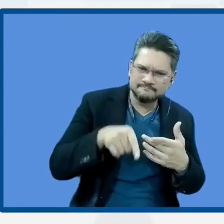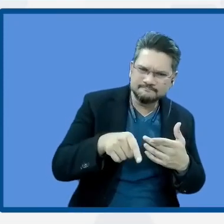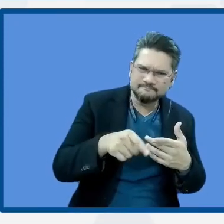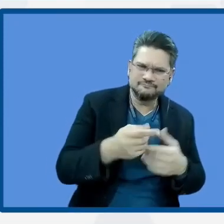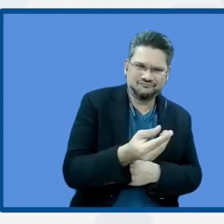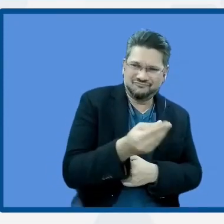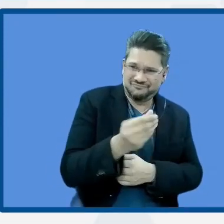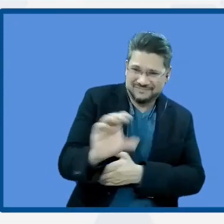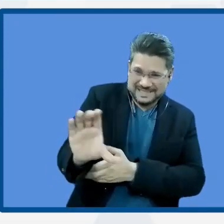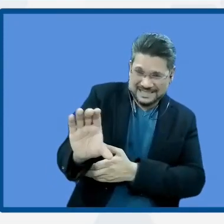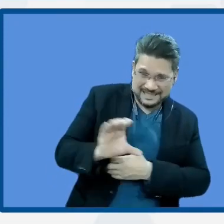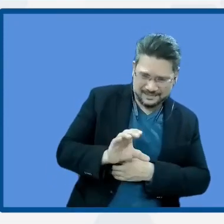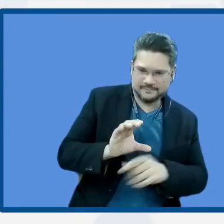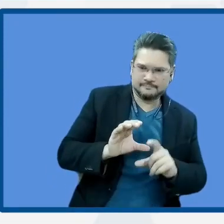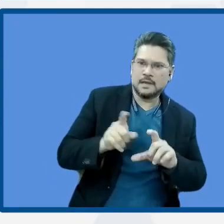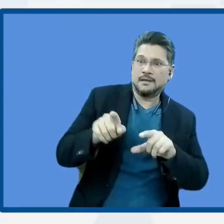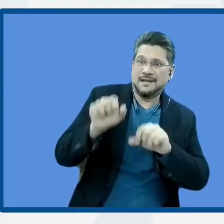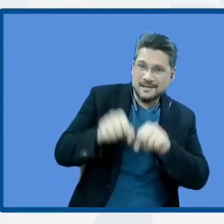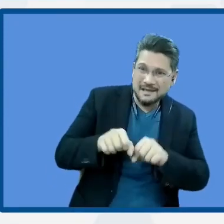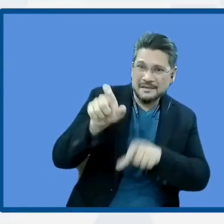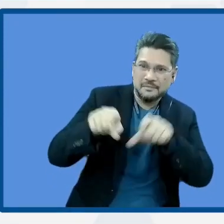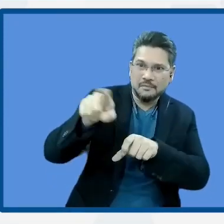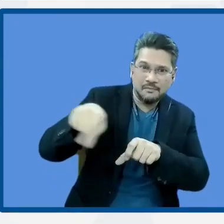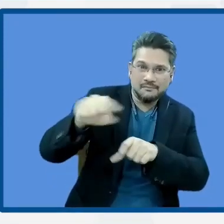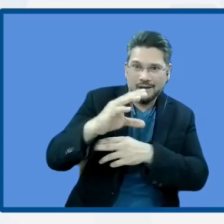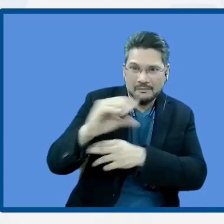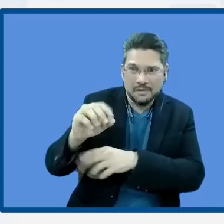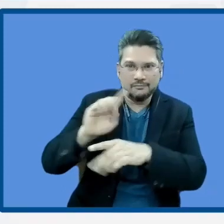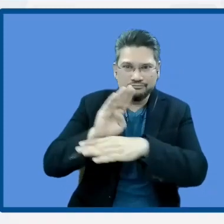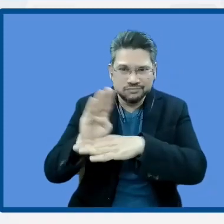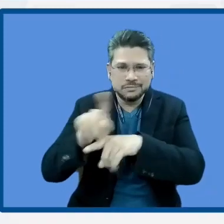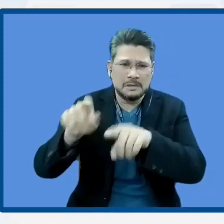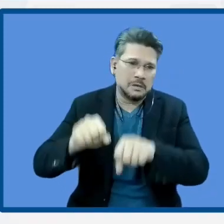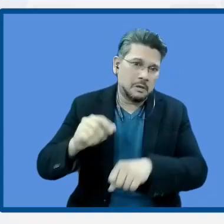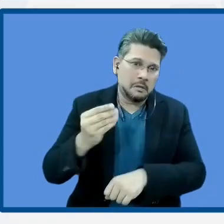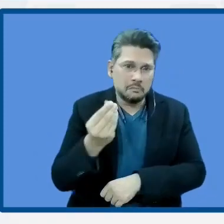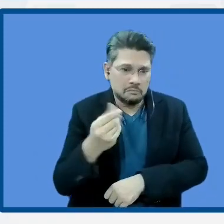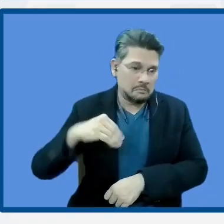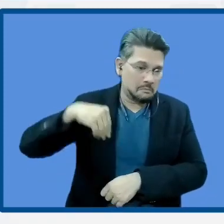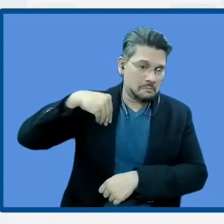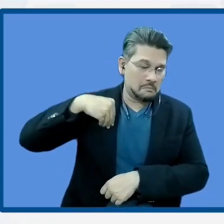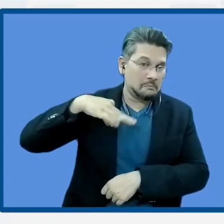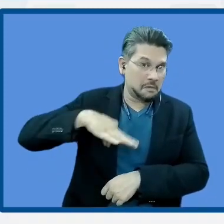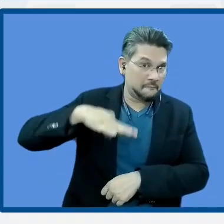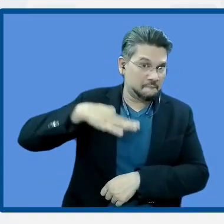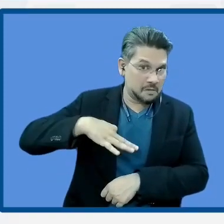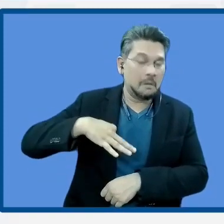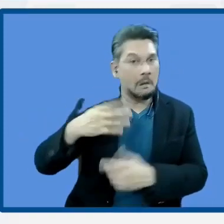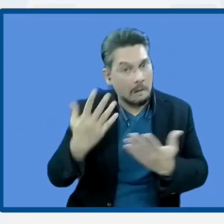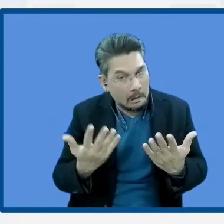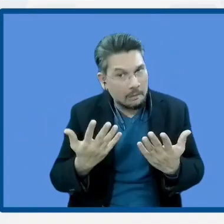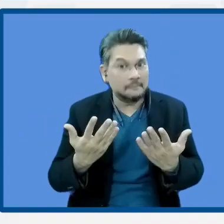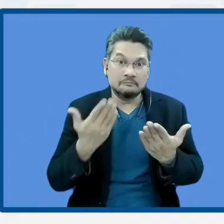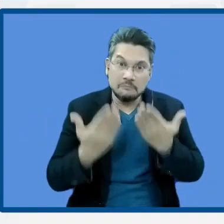from resilience may turn into the private investors, so that a part of that